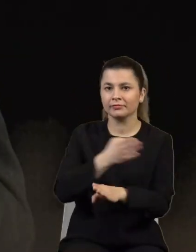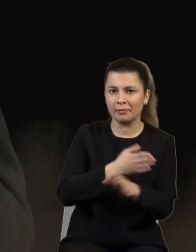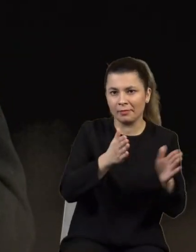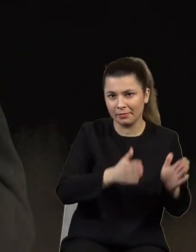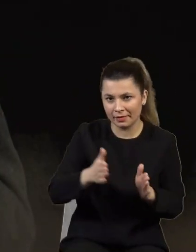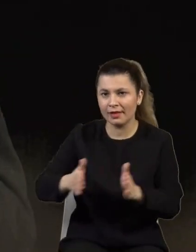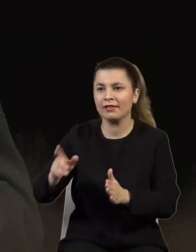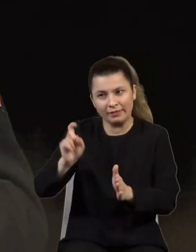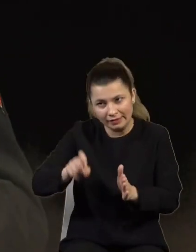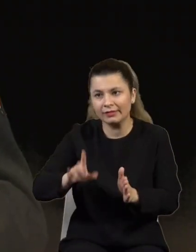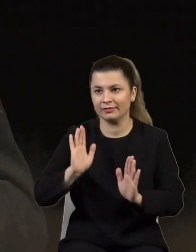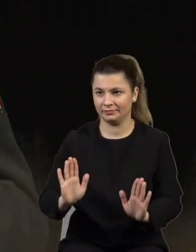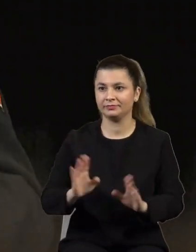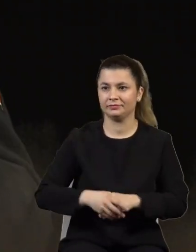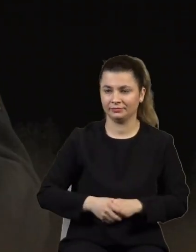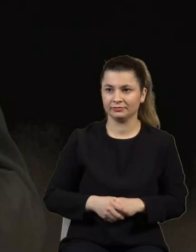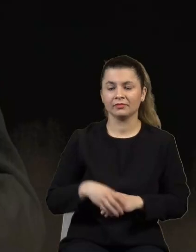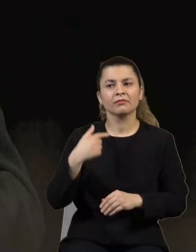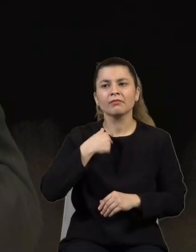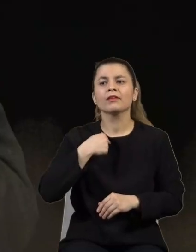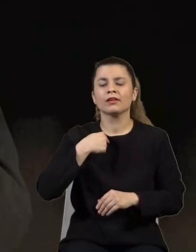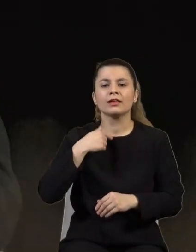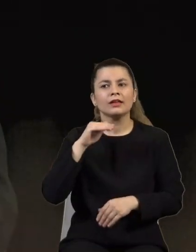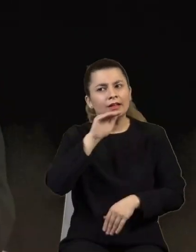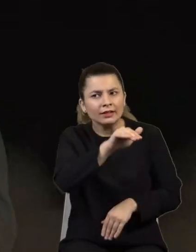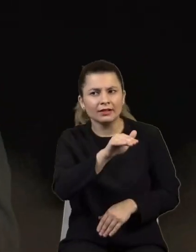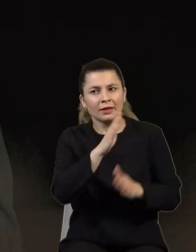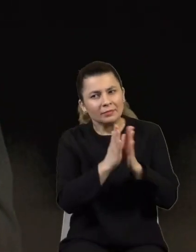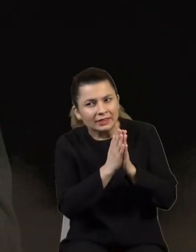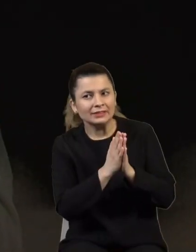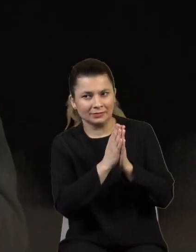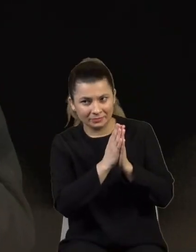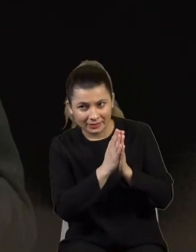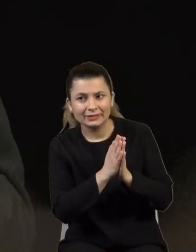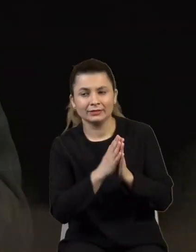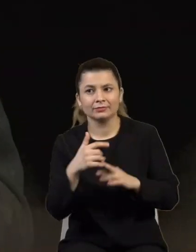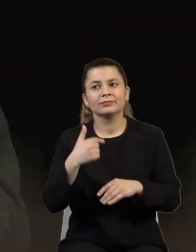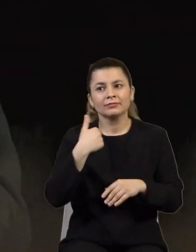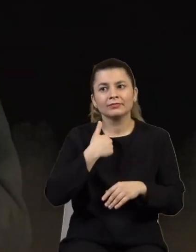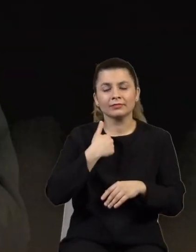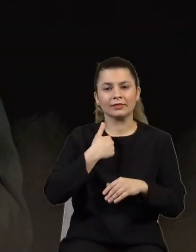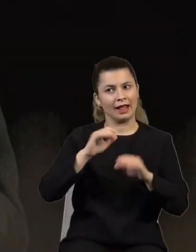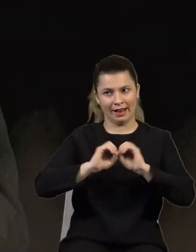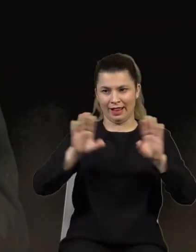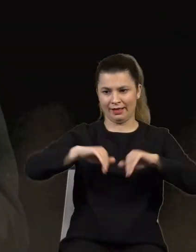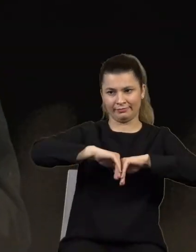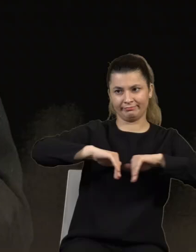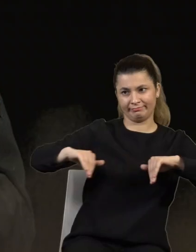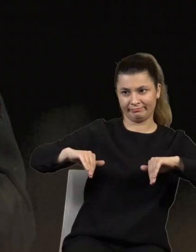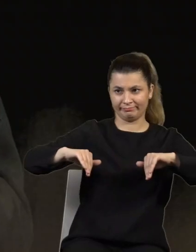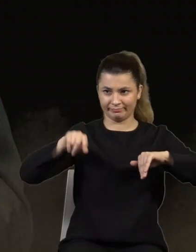very clear wartime definition, which is linked to conventional warfare, but there's nothing that